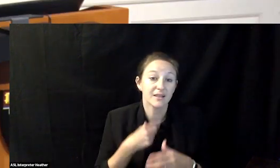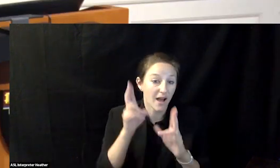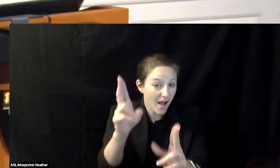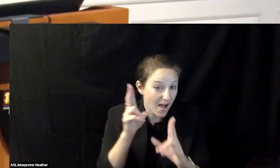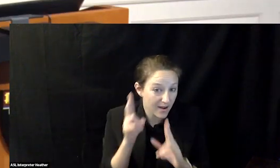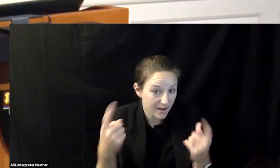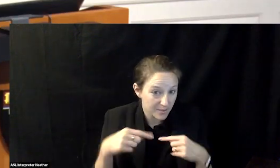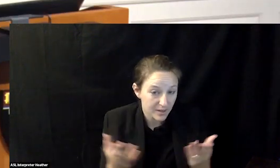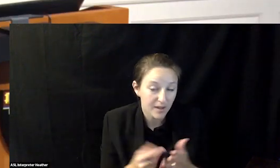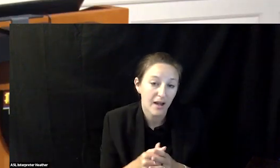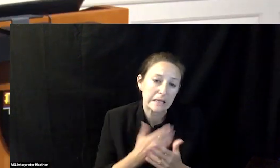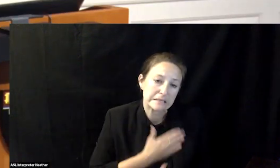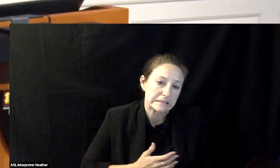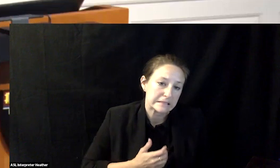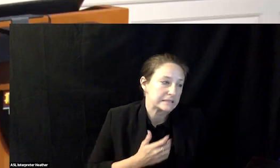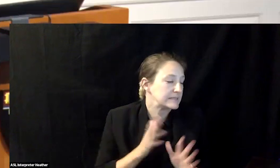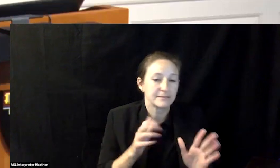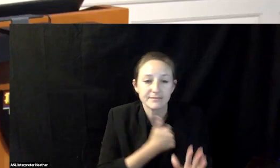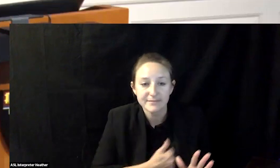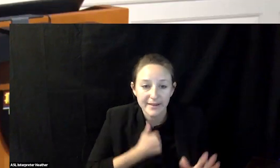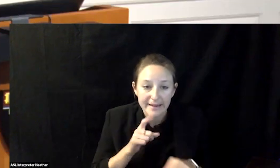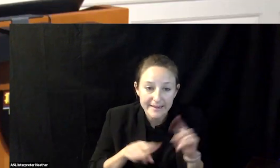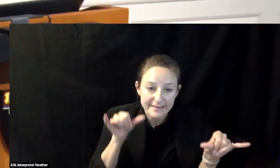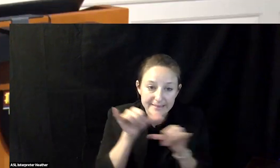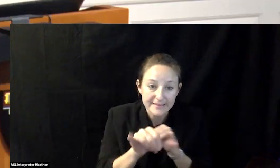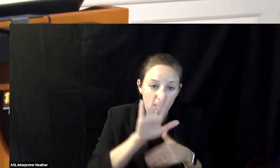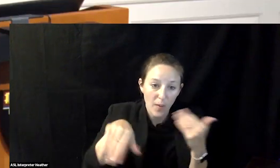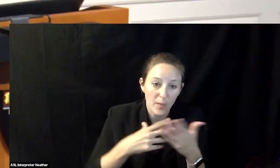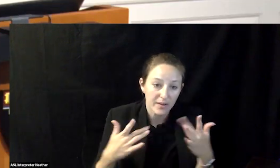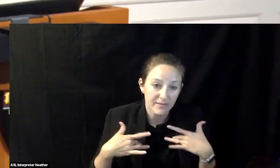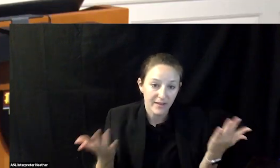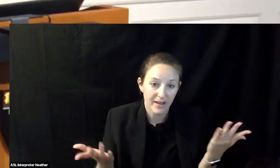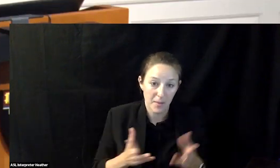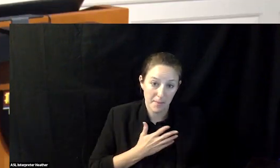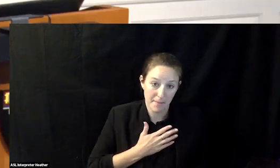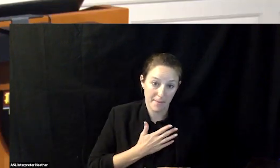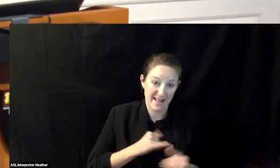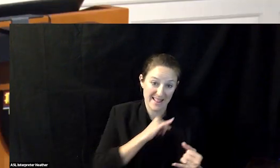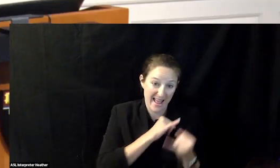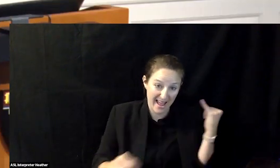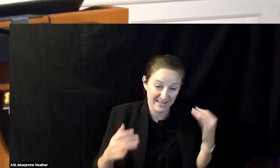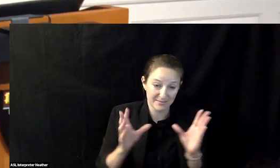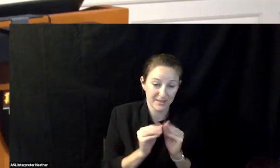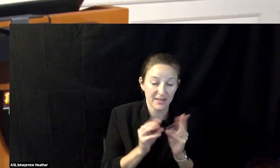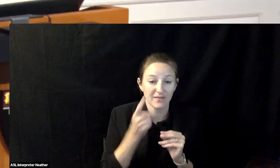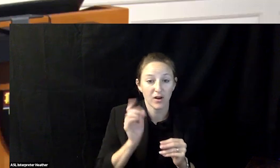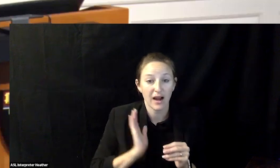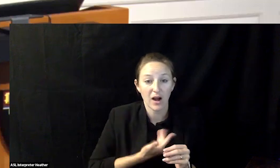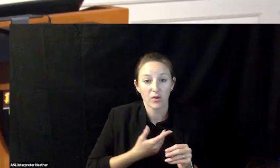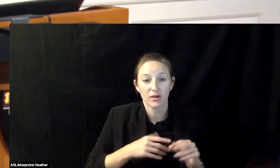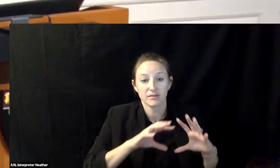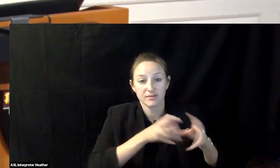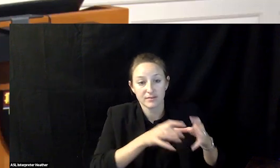that I'm not able to stay for the entire event. We have our final meeting following this for our affinity celebrations that will launch next